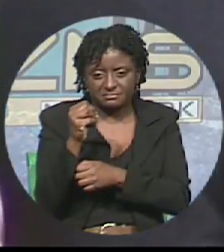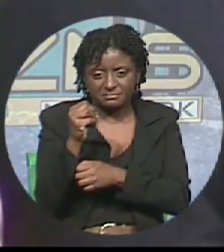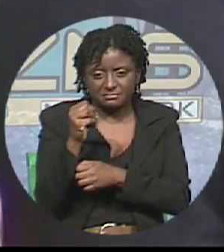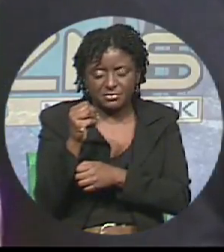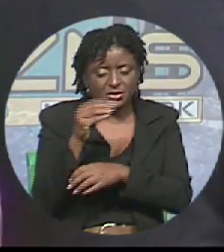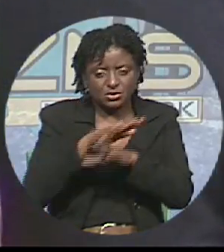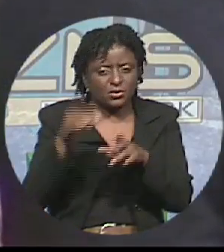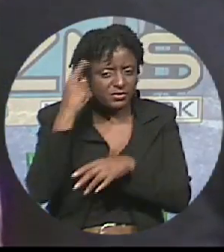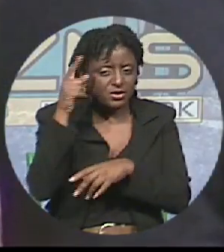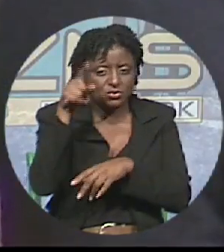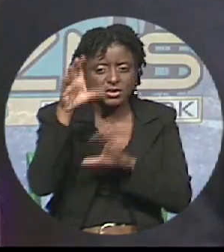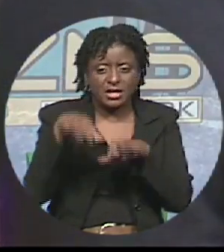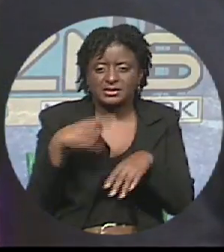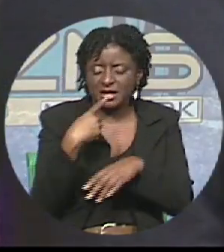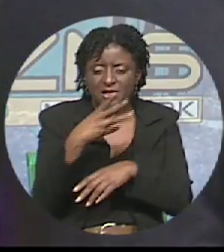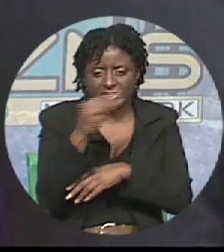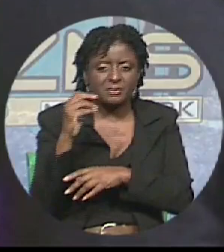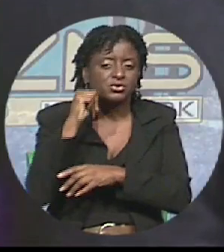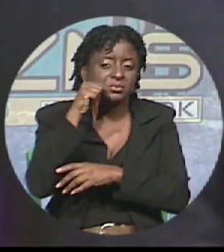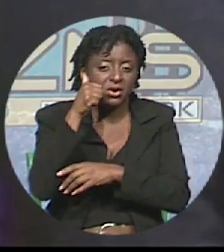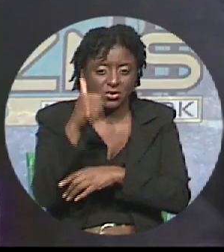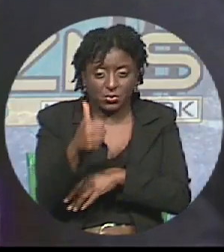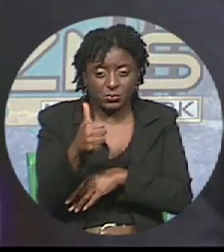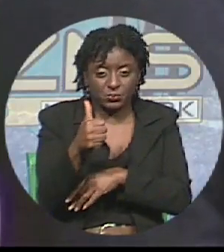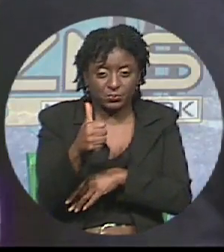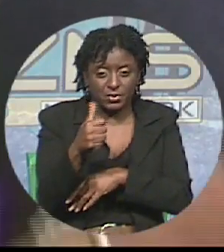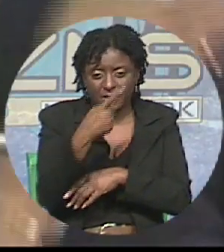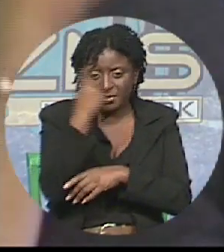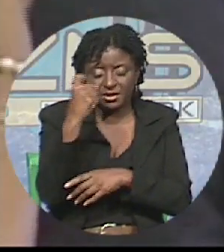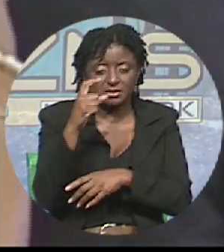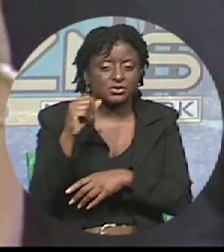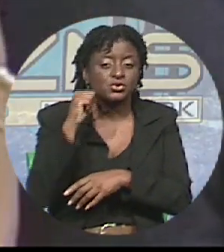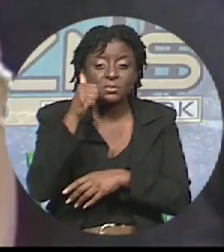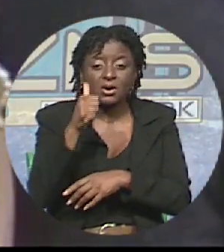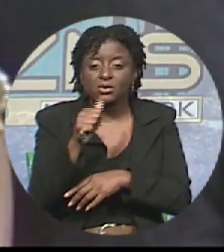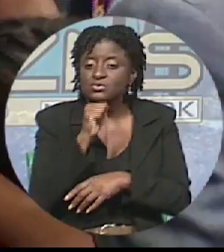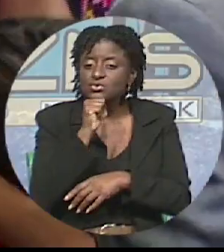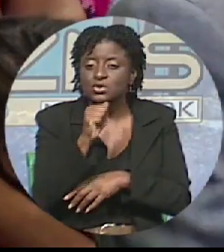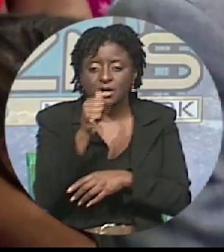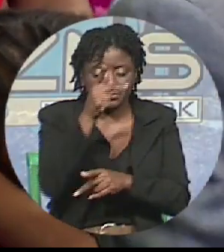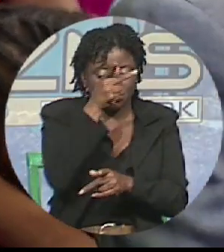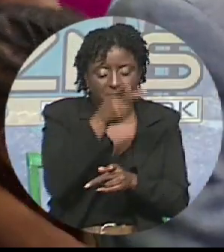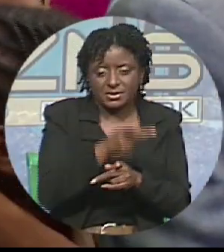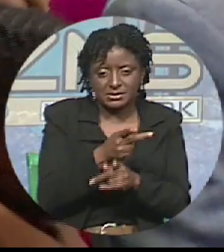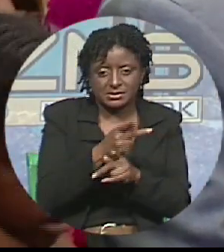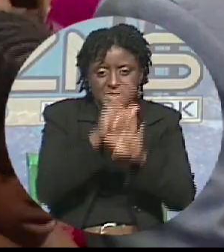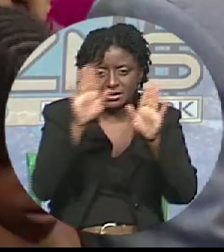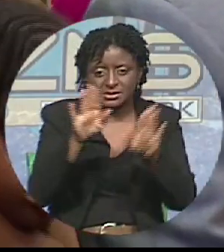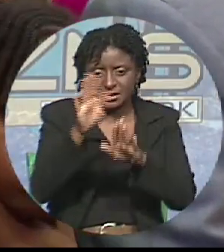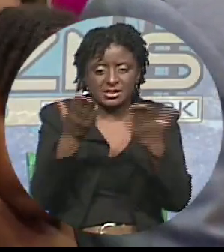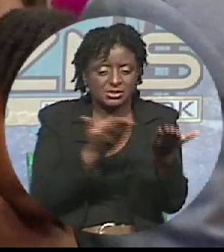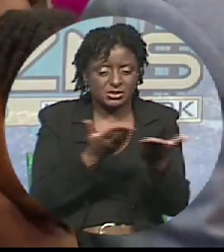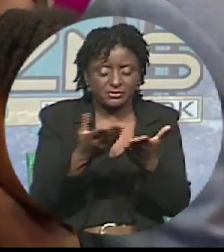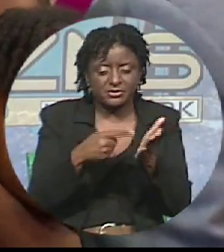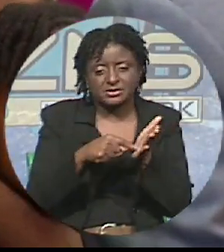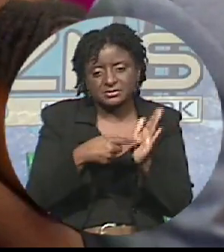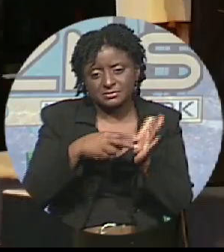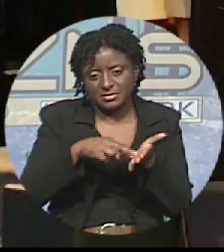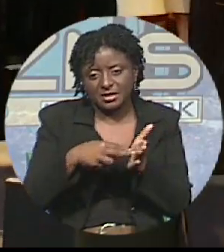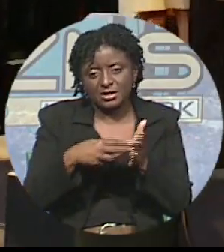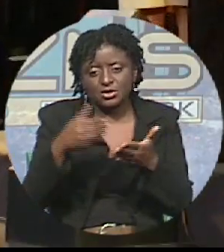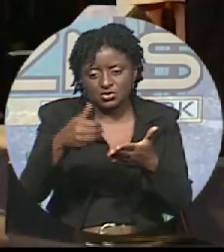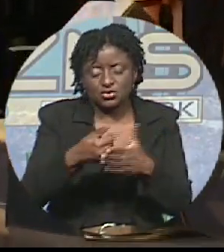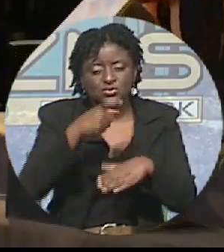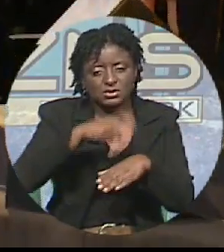Don't take for granted you'll be able to tell them tomorrow, because tomorrow isn't promised. Sunday's service marked a new era for